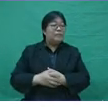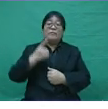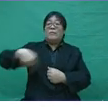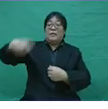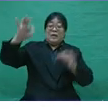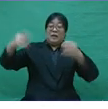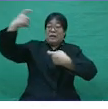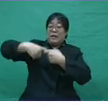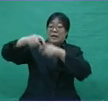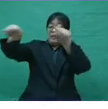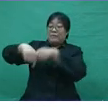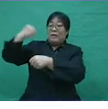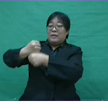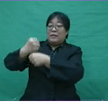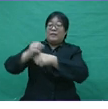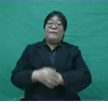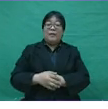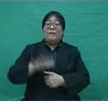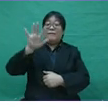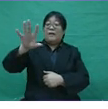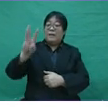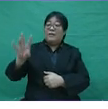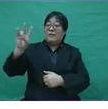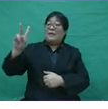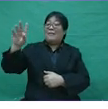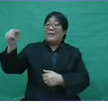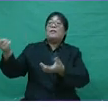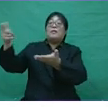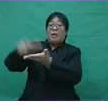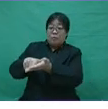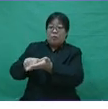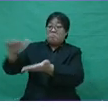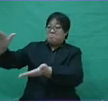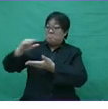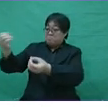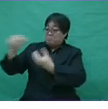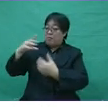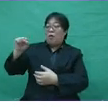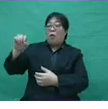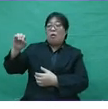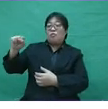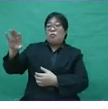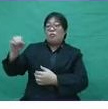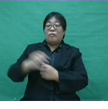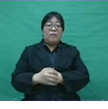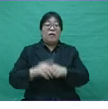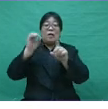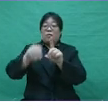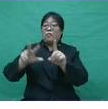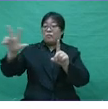workplace-related accidents, 567 cases were reported to SOXO, of which 103